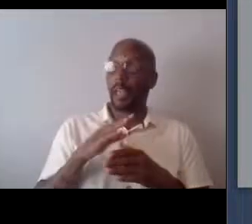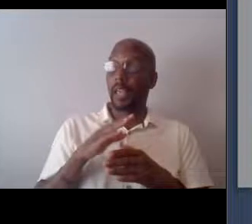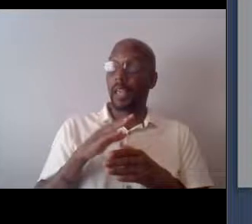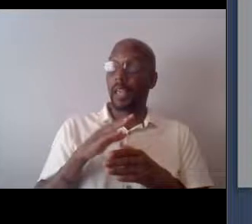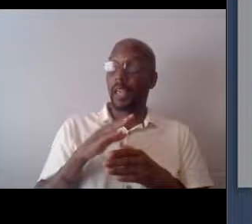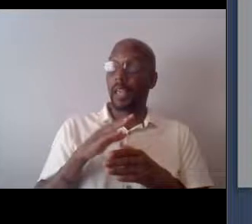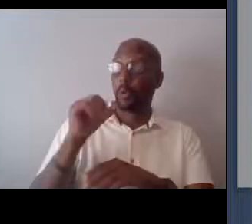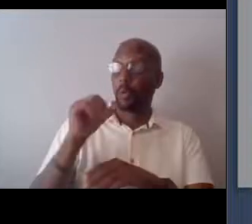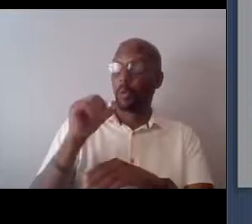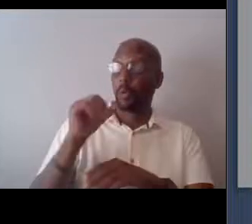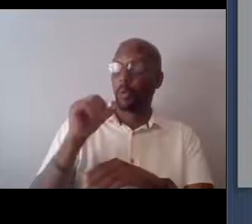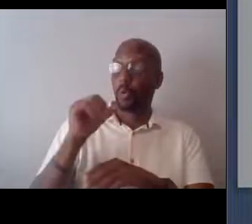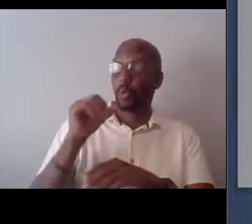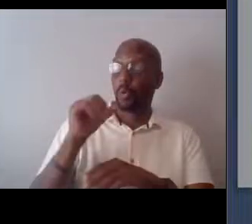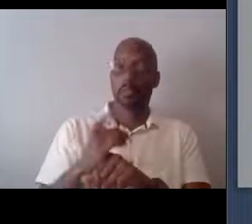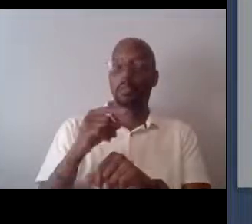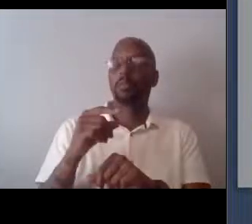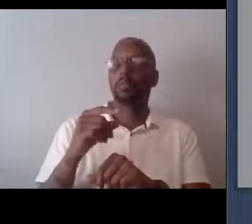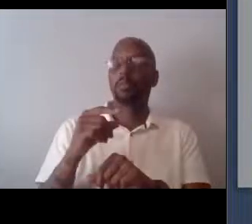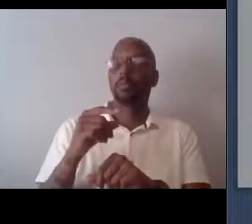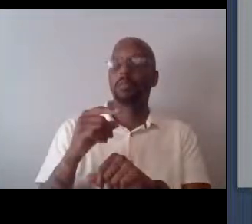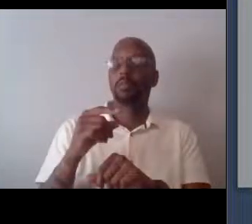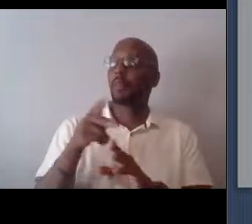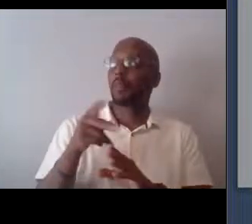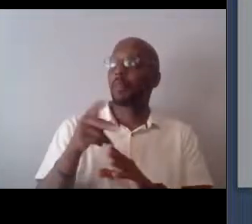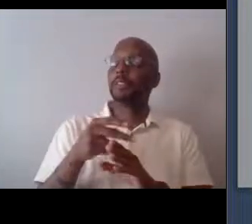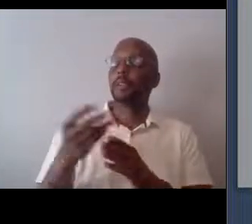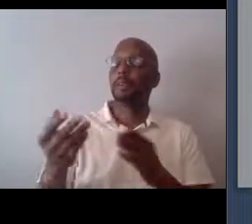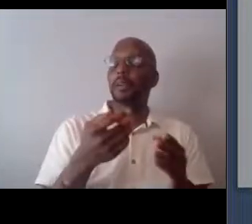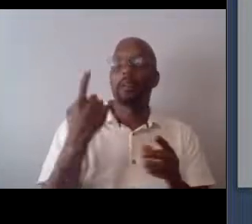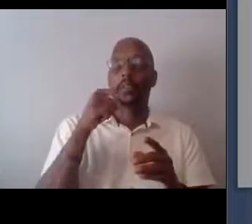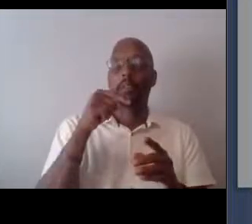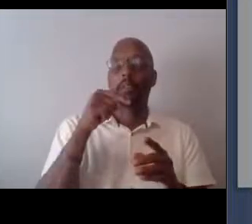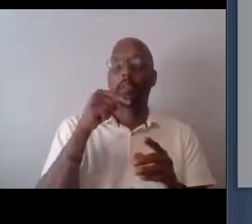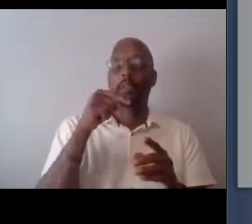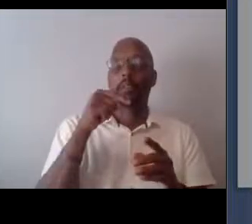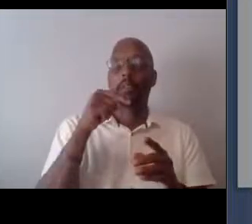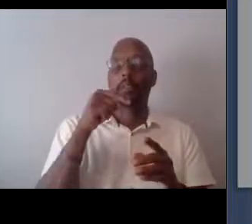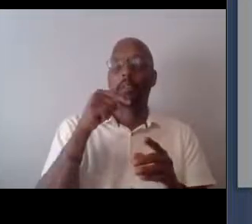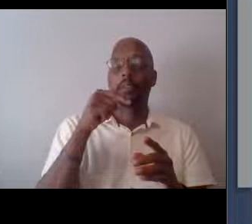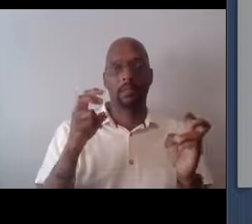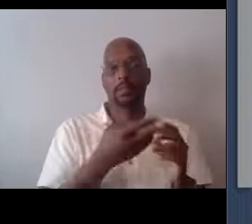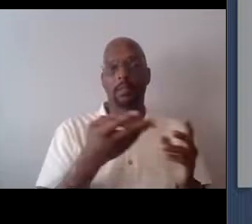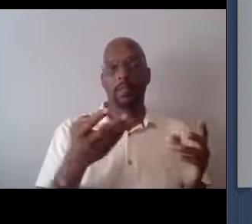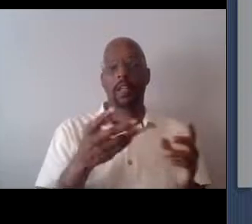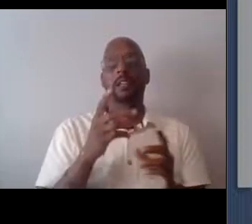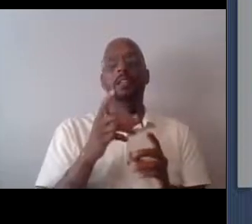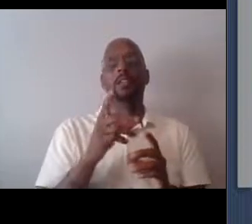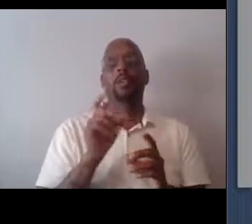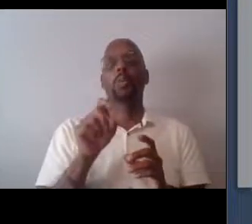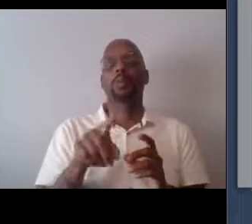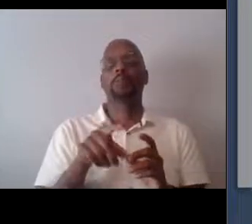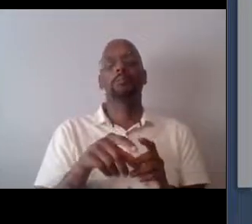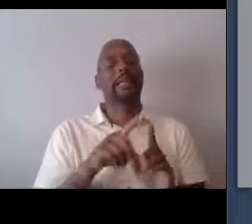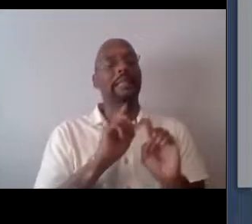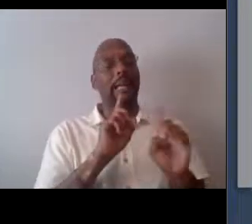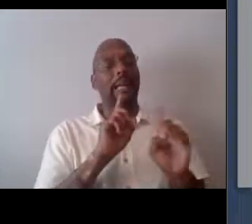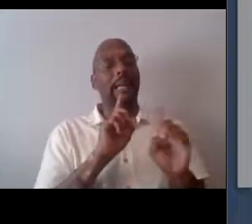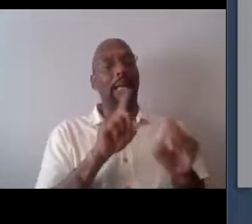and professionalism that you brought to this effort. Couple of questions, comments. I'm